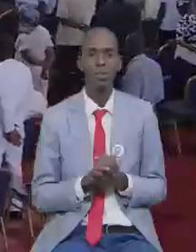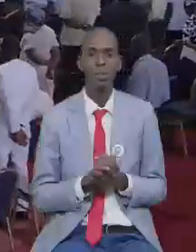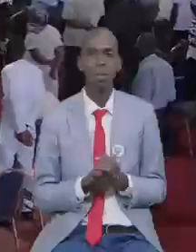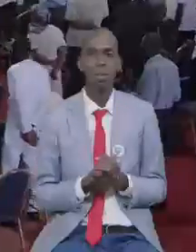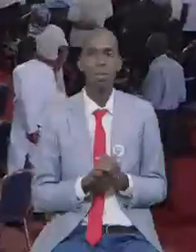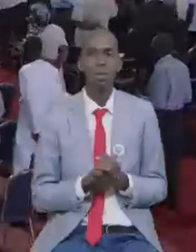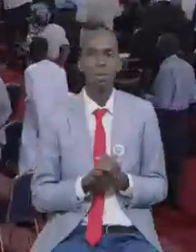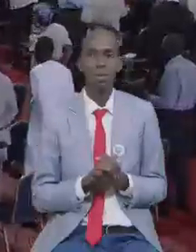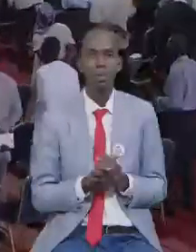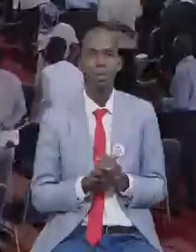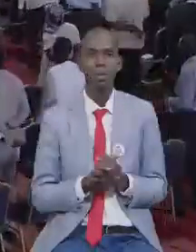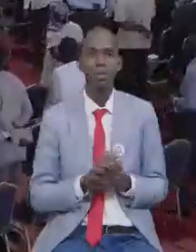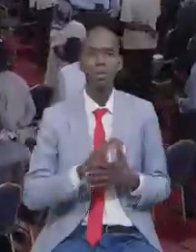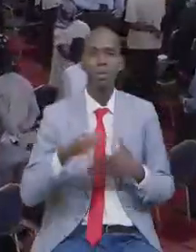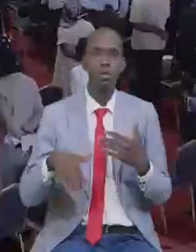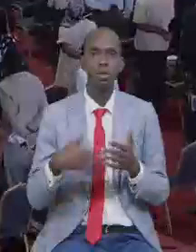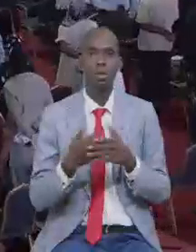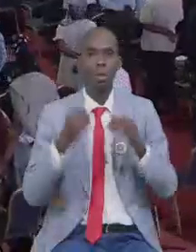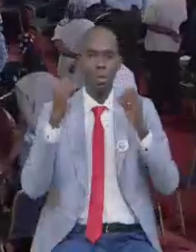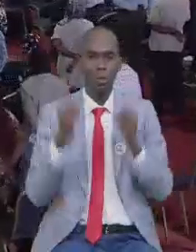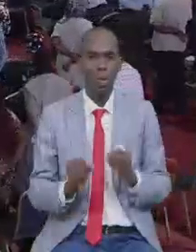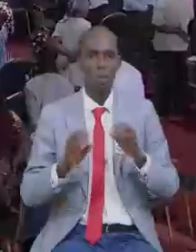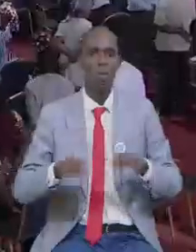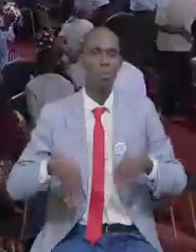All power provided